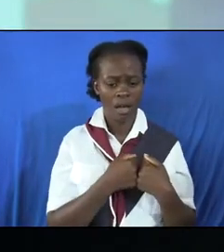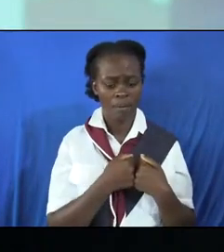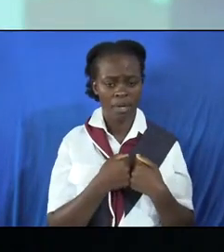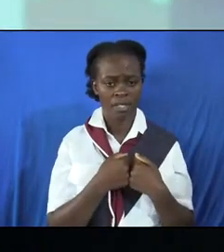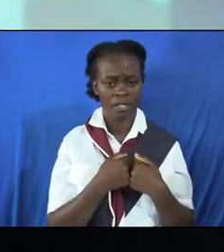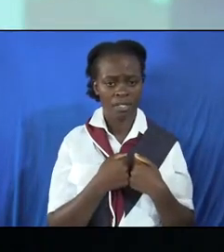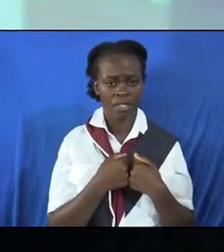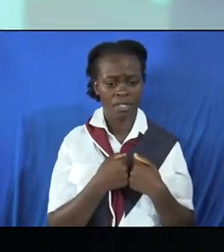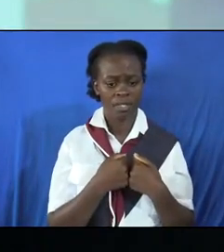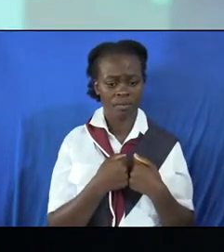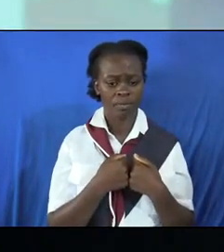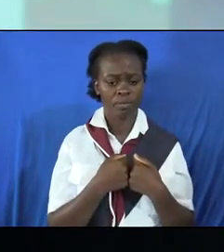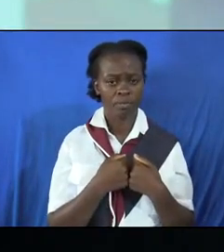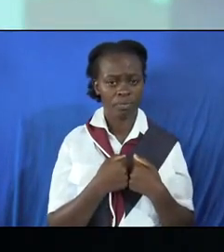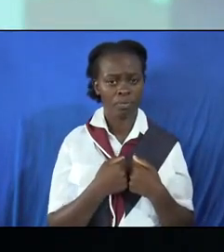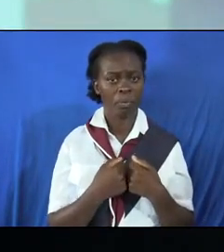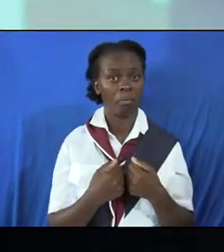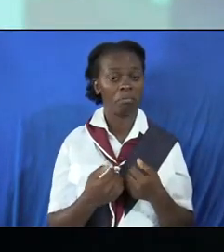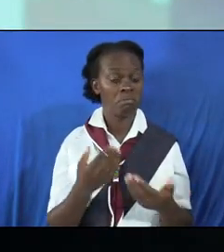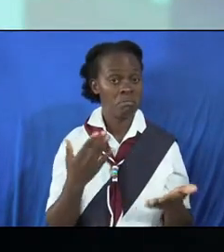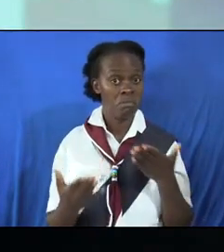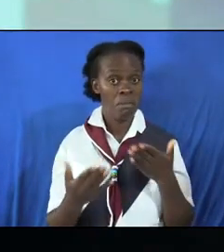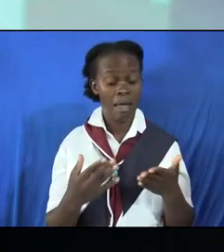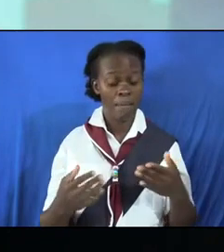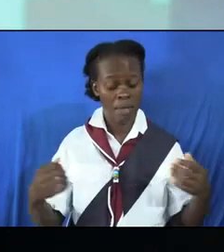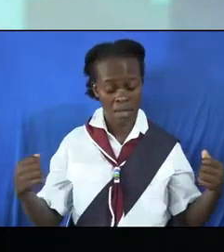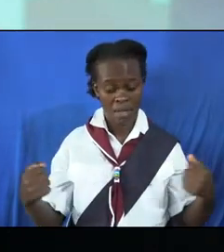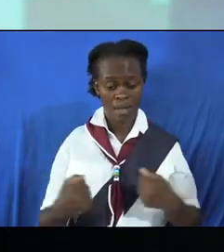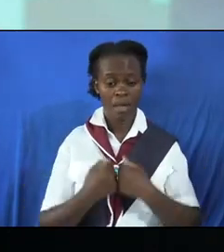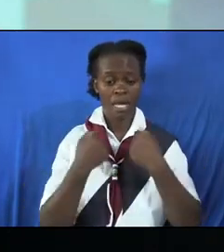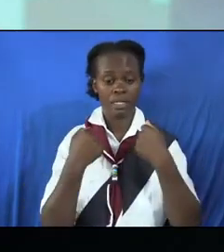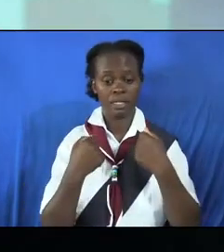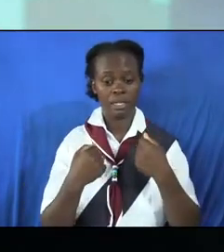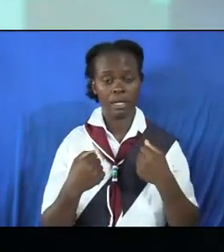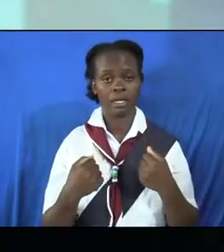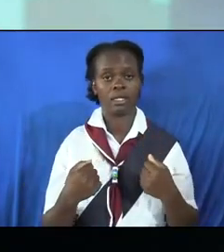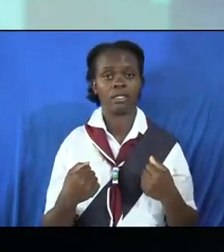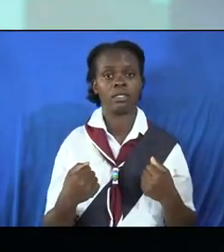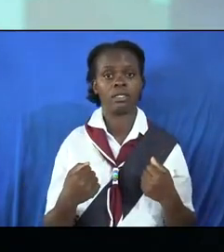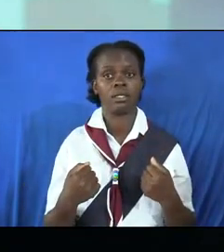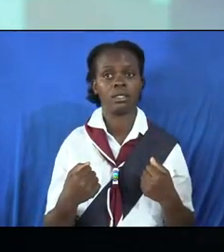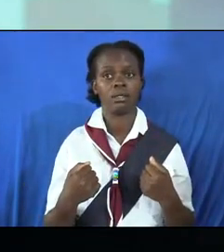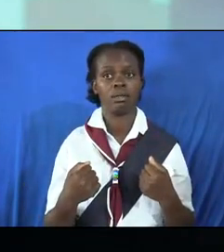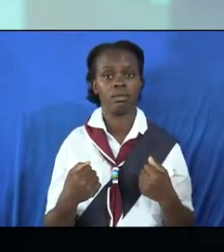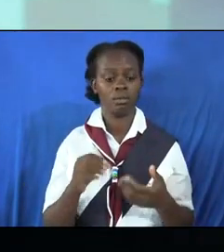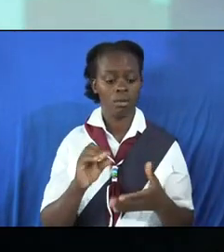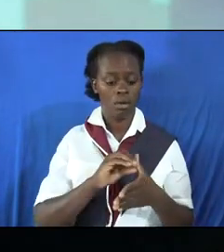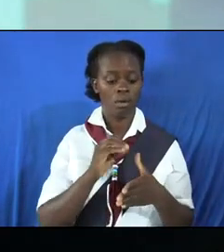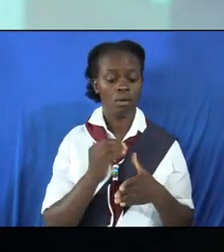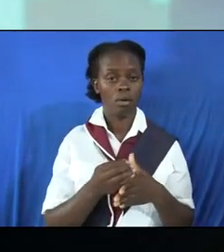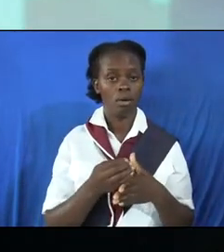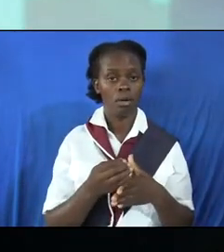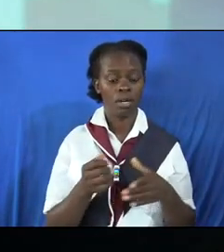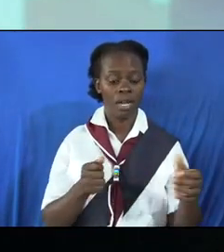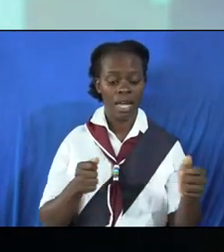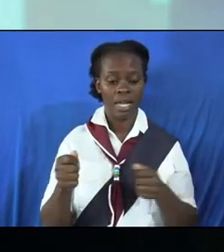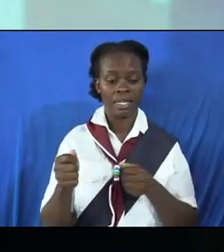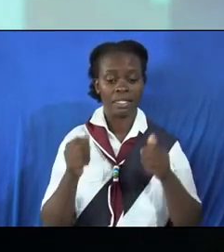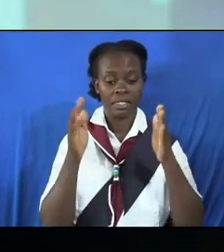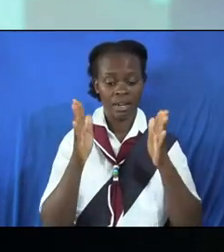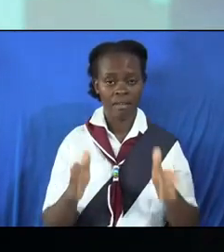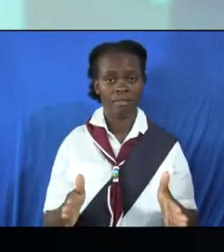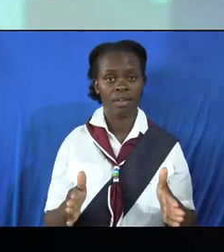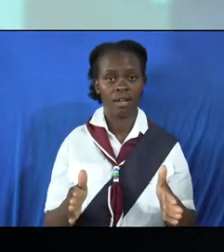may be arrested and taken to court, where he is told to pay a lot of money as fine or even taken